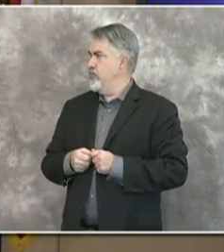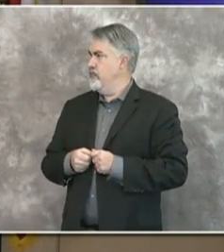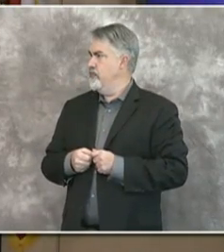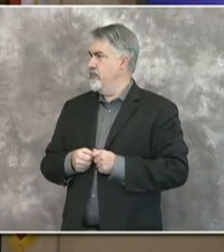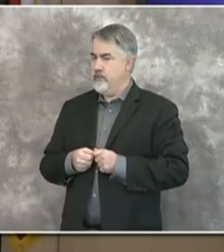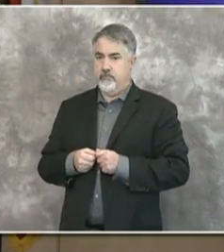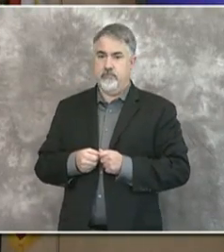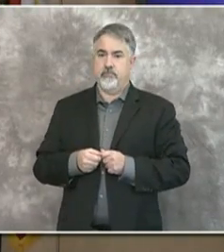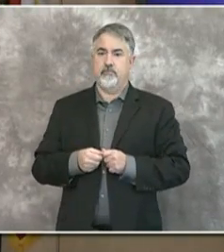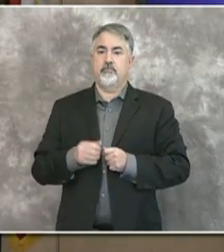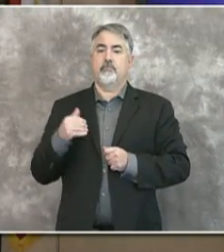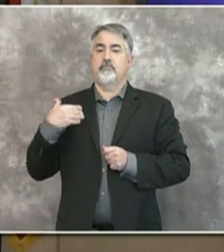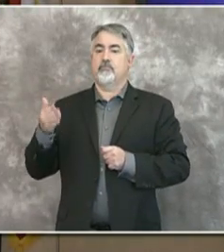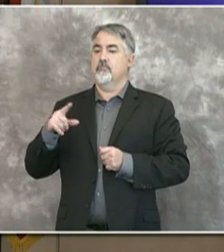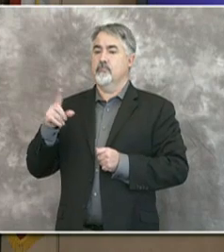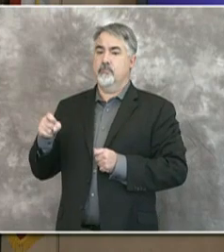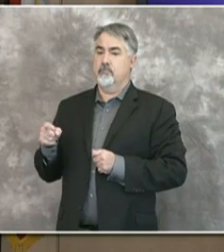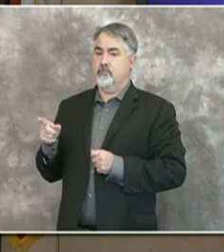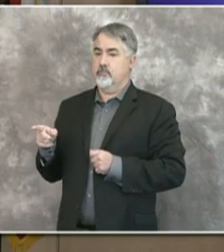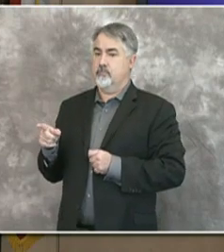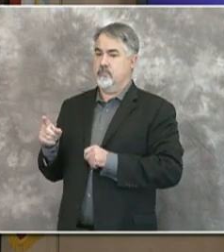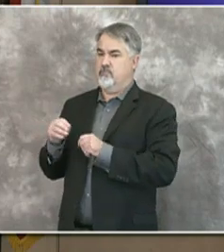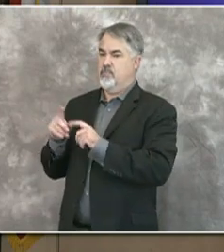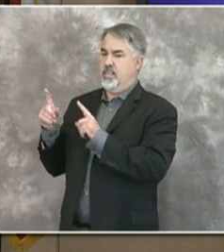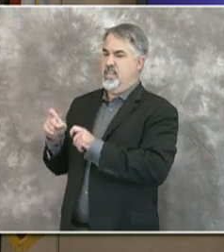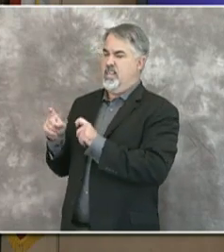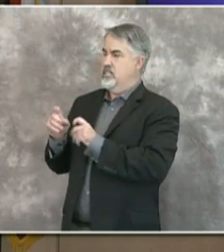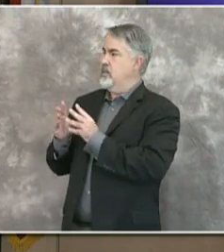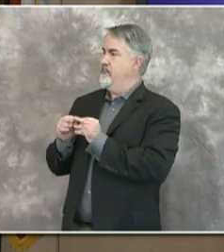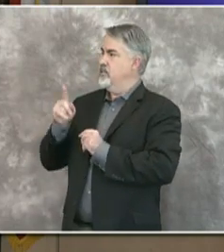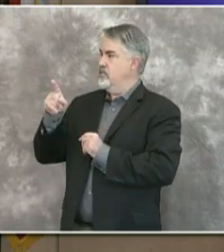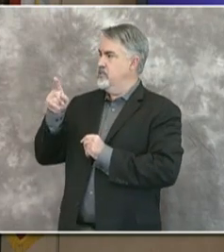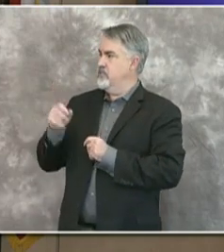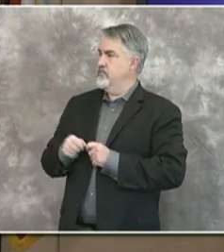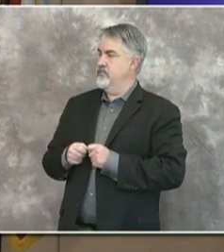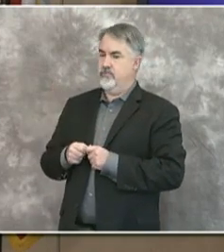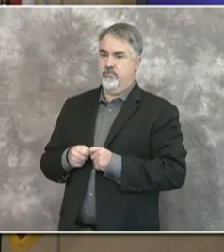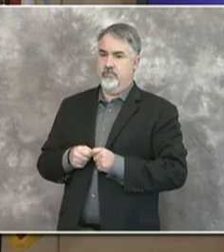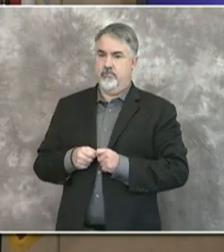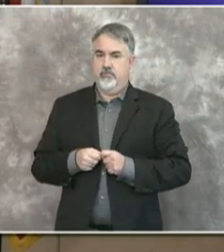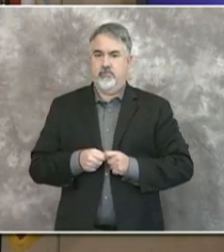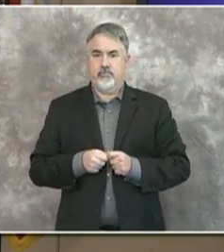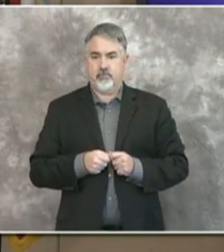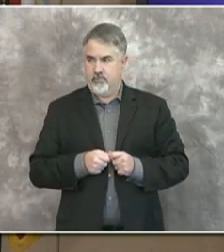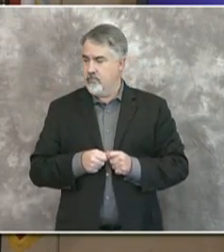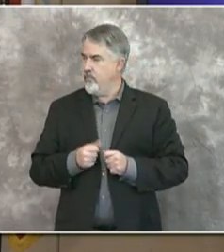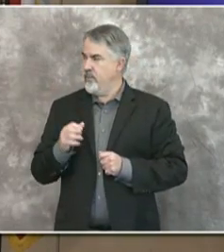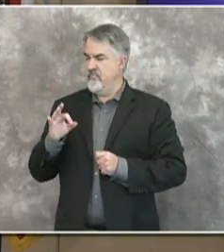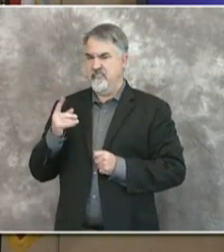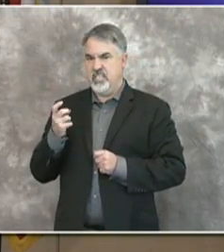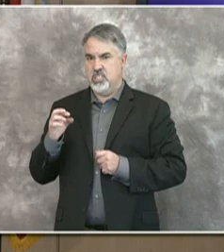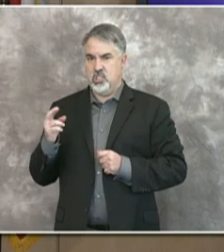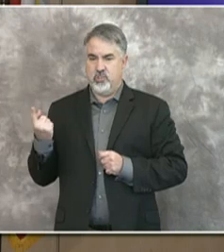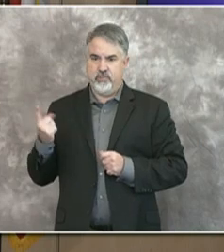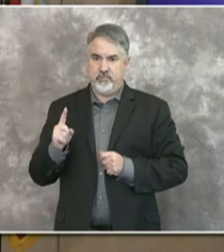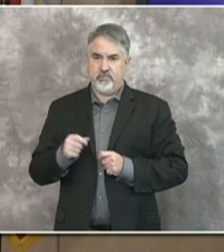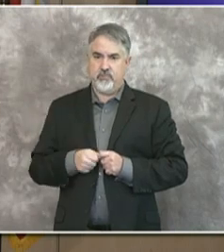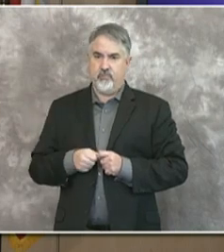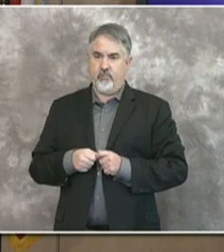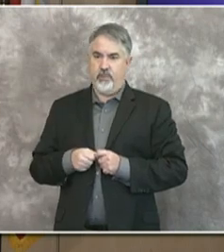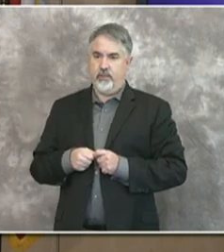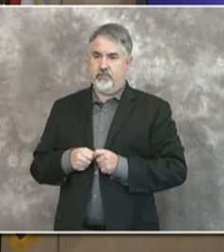This next question deals with testing at the convention center, and Supervisor Fletcher will respond. Yes, this one is from Lisa Halverstadt, and